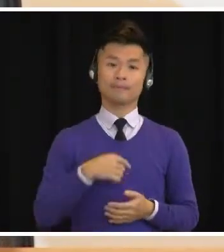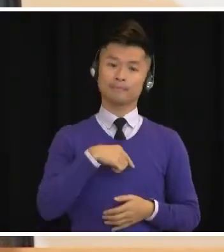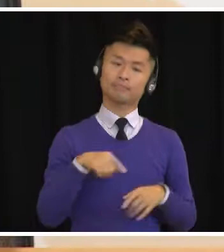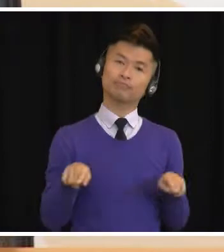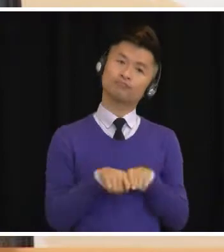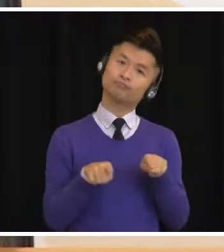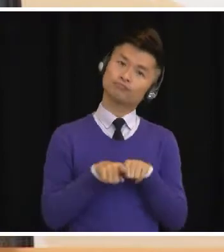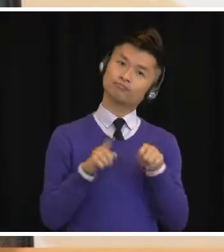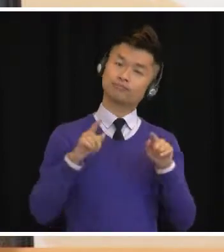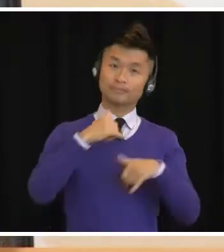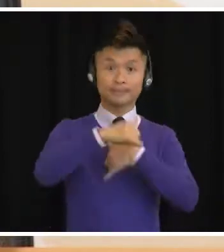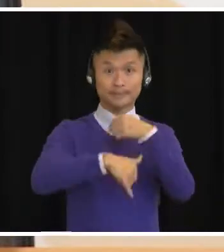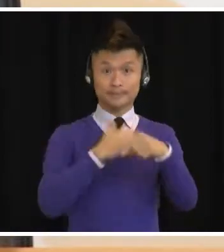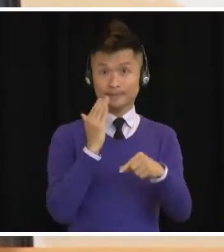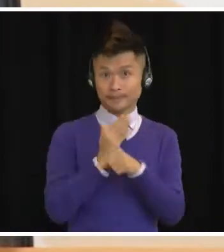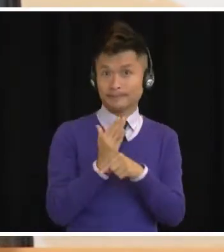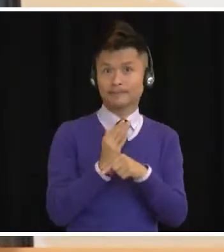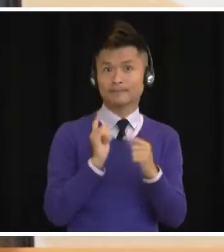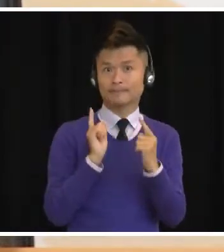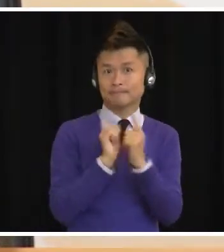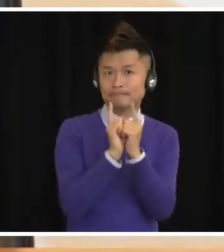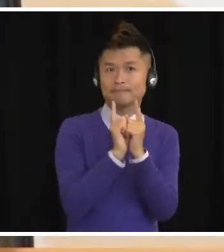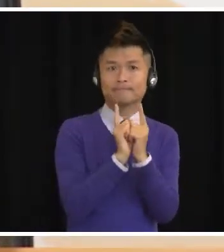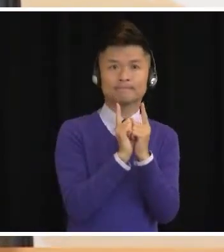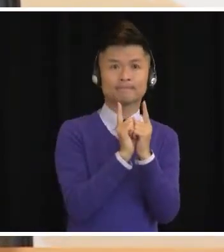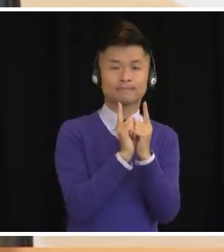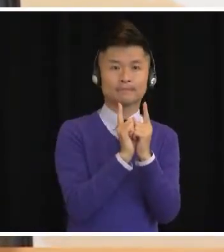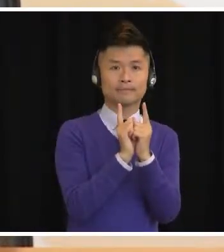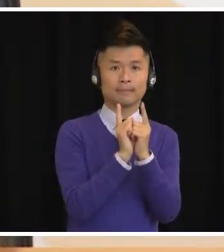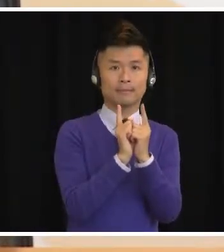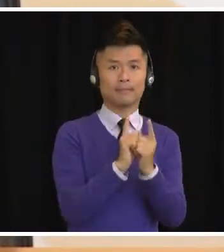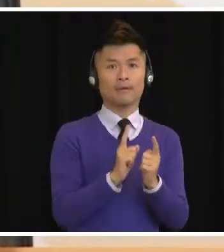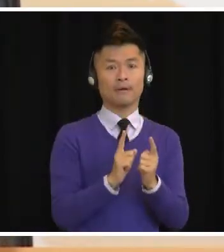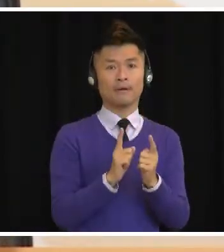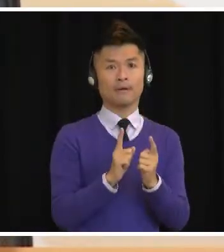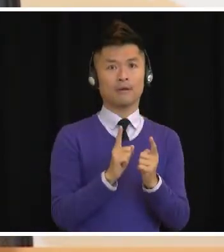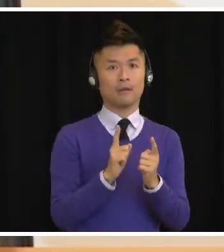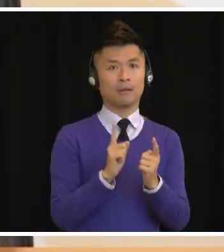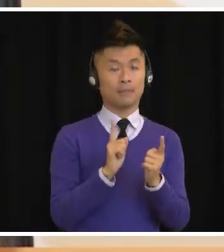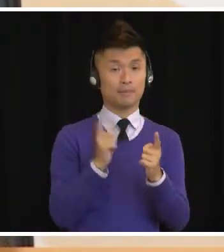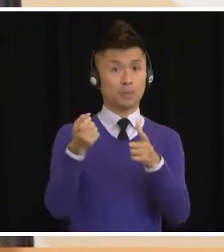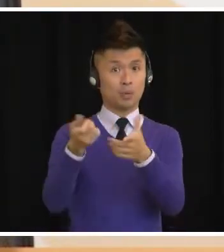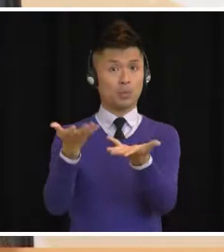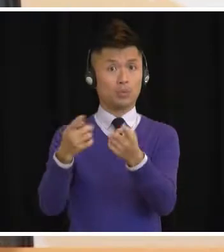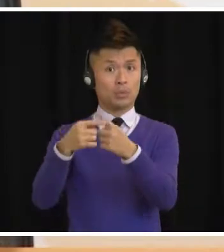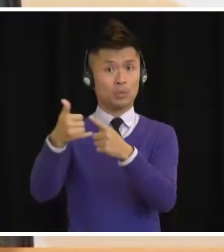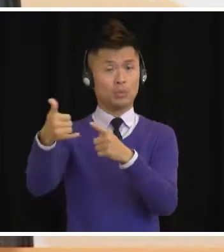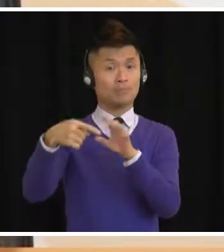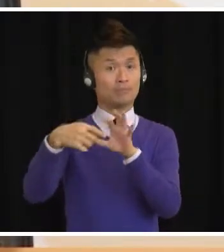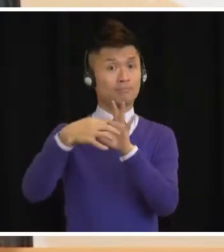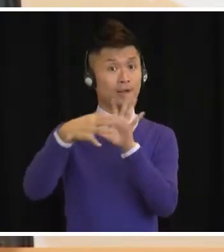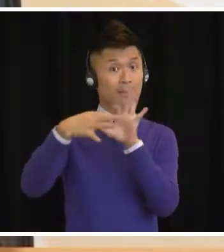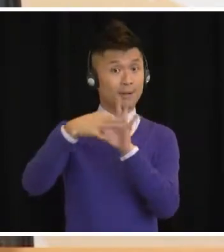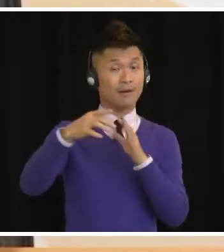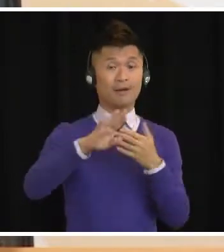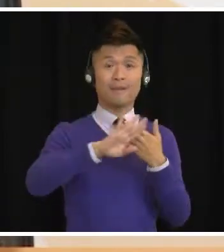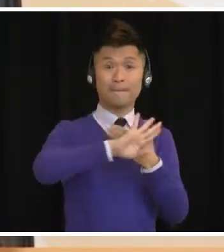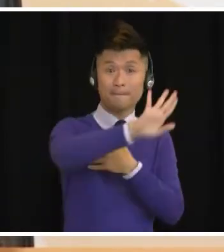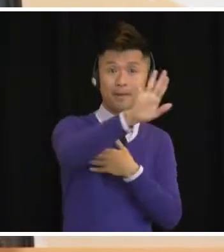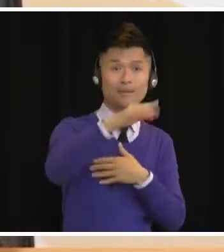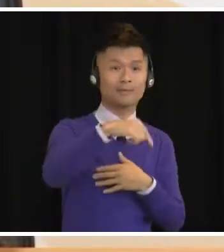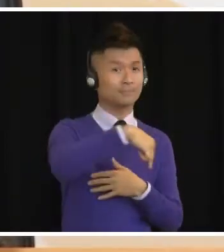their daily life and things that happen there. If they want to complain about it, they may do